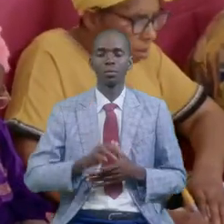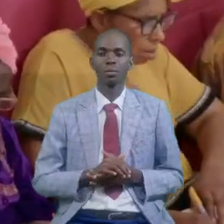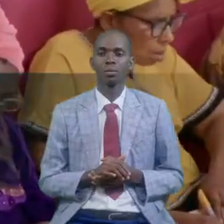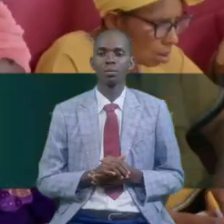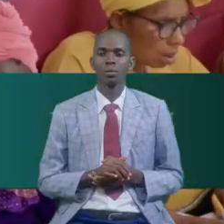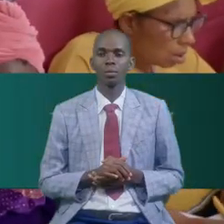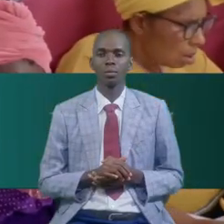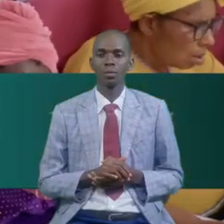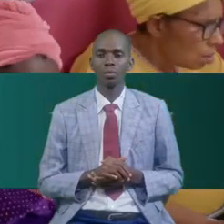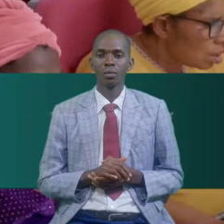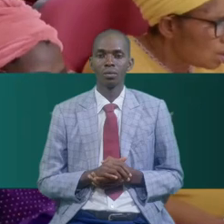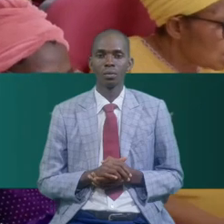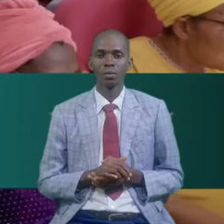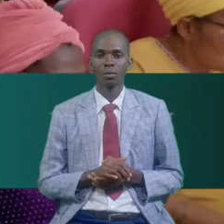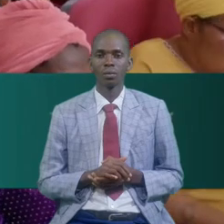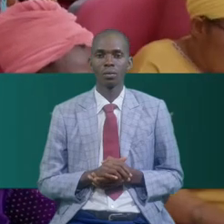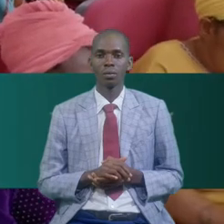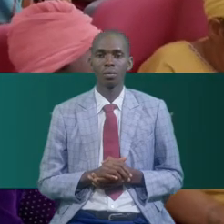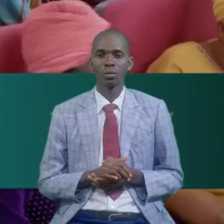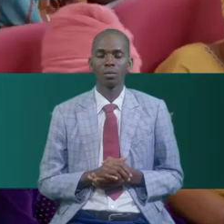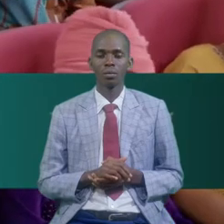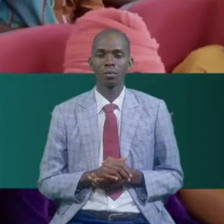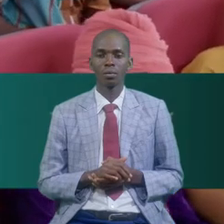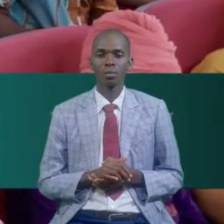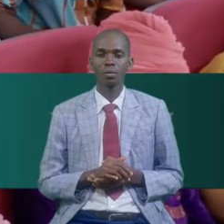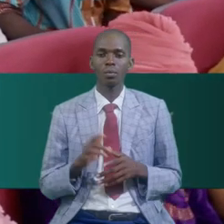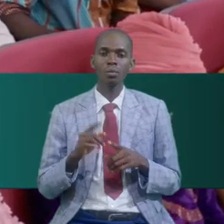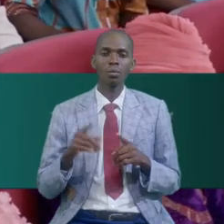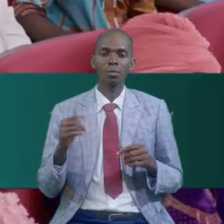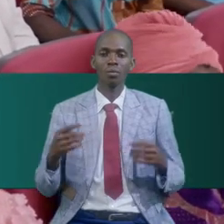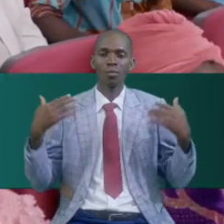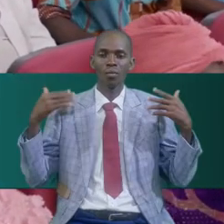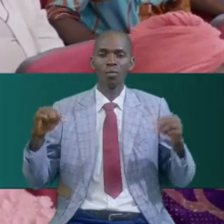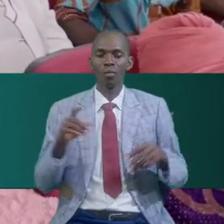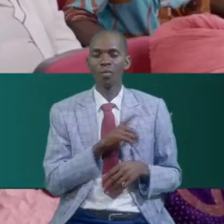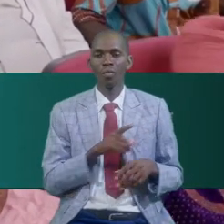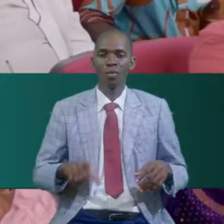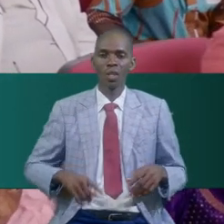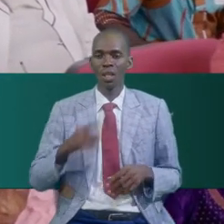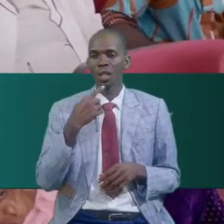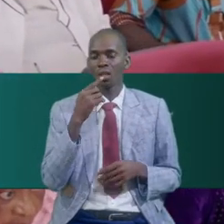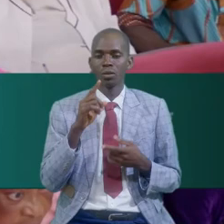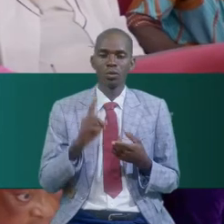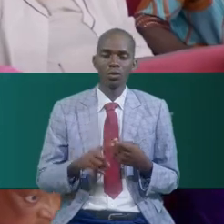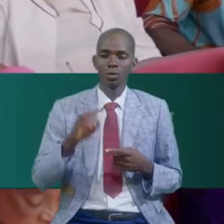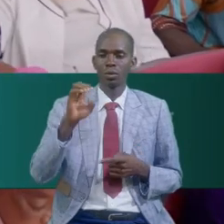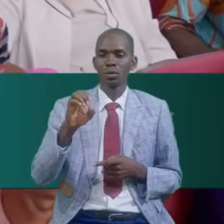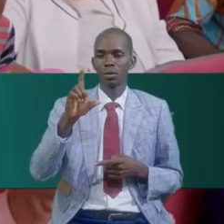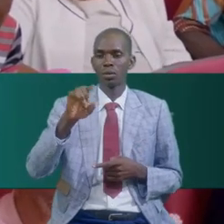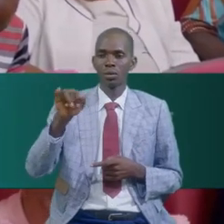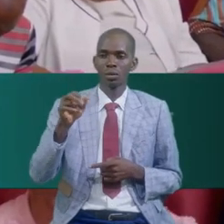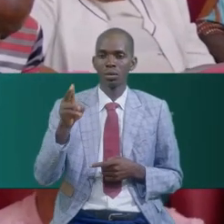verse 3. But the angel of the Lord said unto Elijah, the